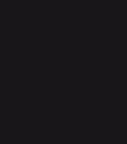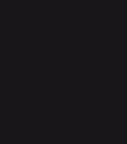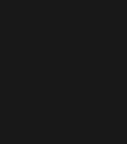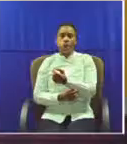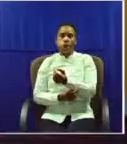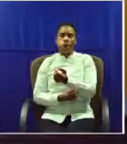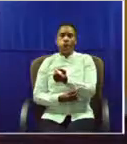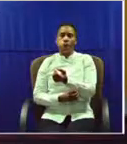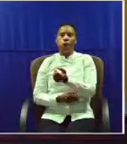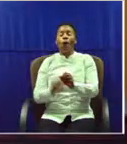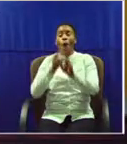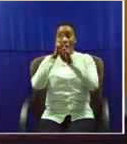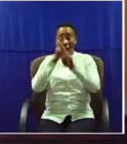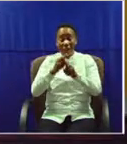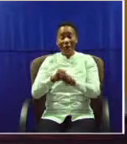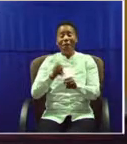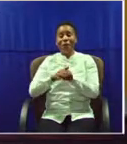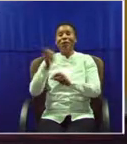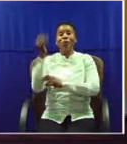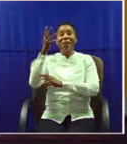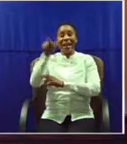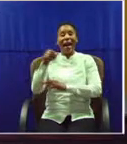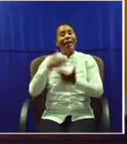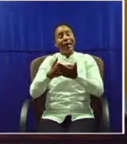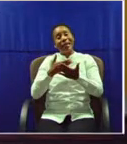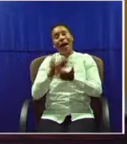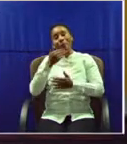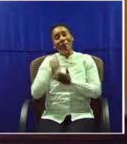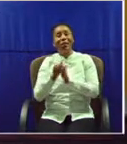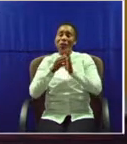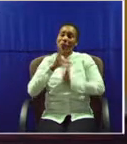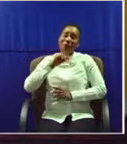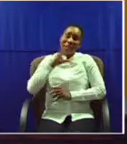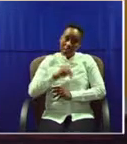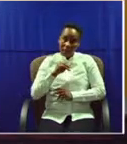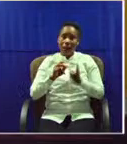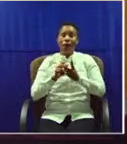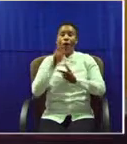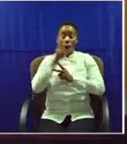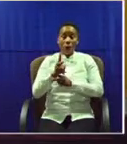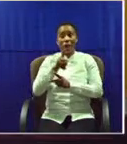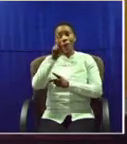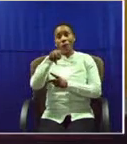Honorable Primrose, this is my second warning to you, Pindafoot.